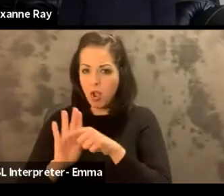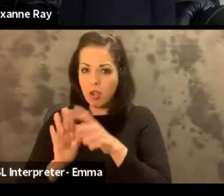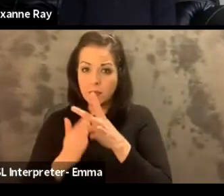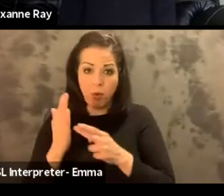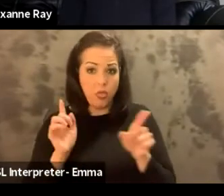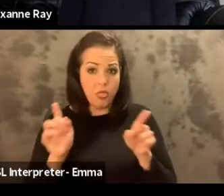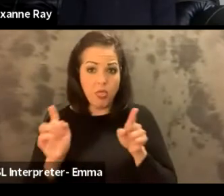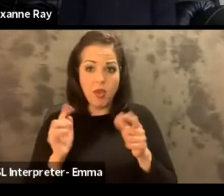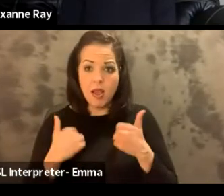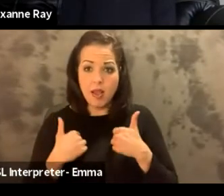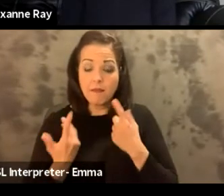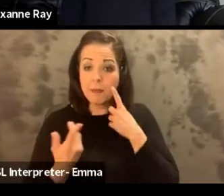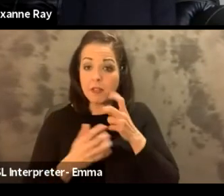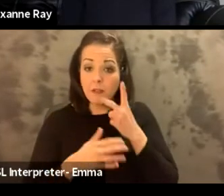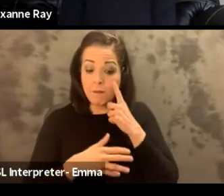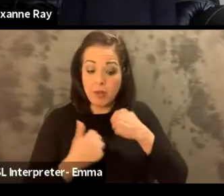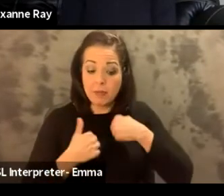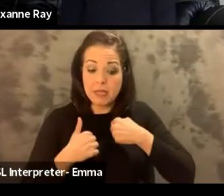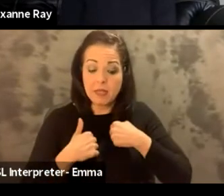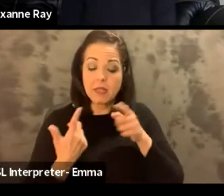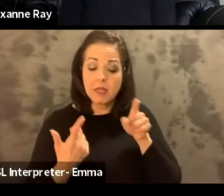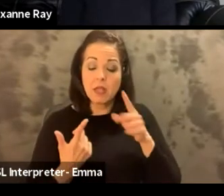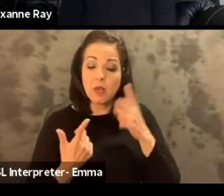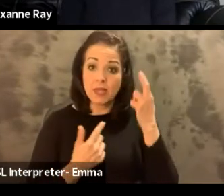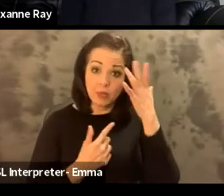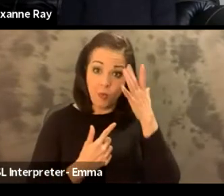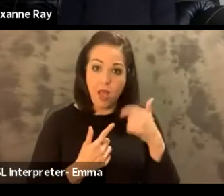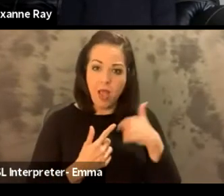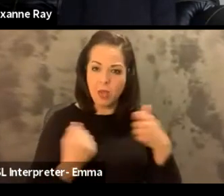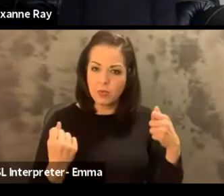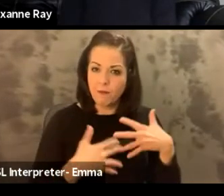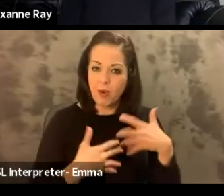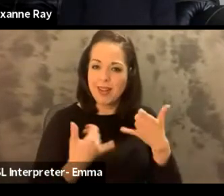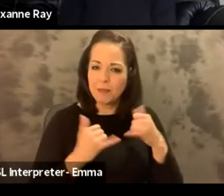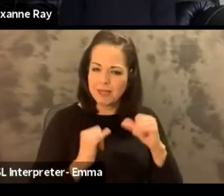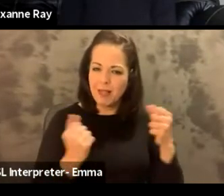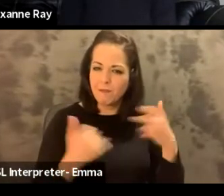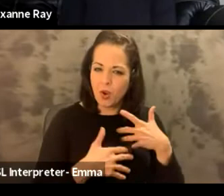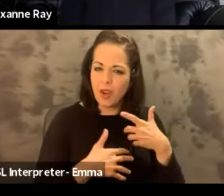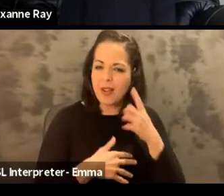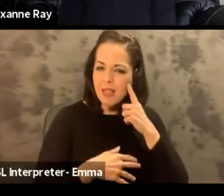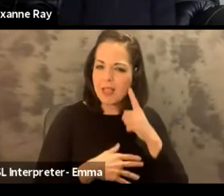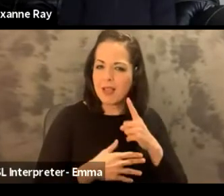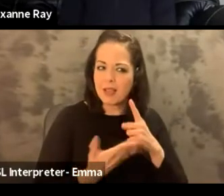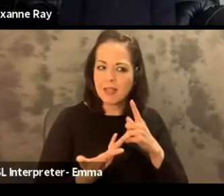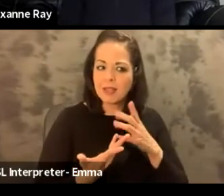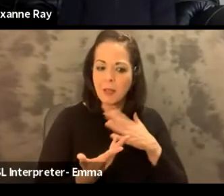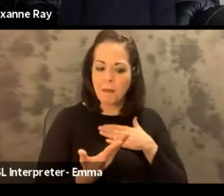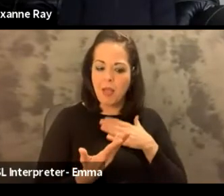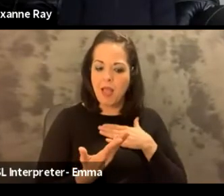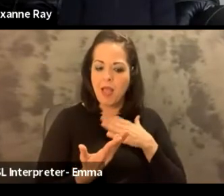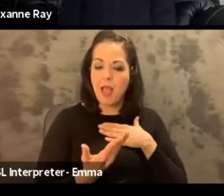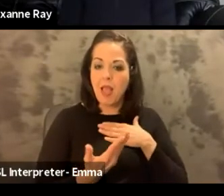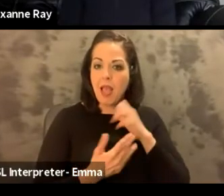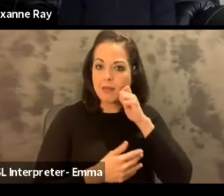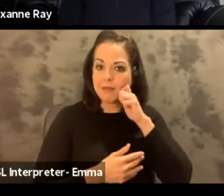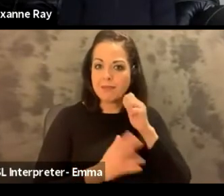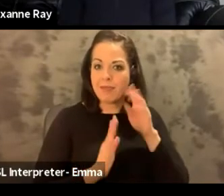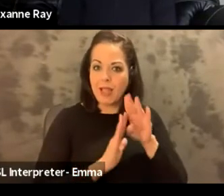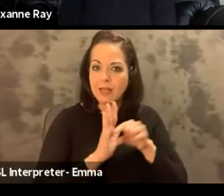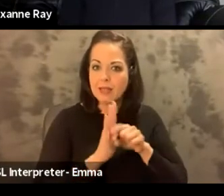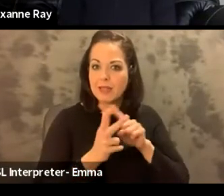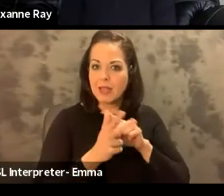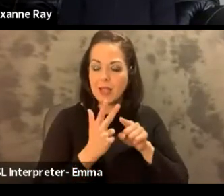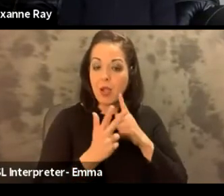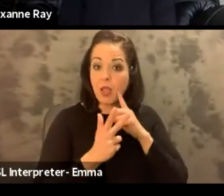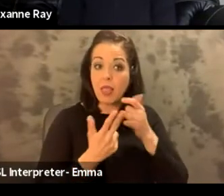because for me, the reason that I was afraid, and I still am afraid, of making my ethnicity kind of the forefront of what